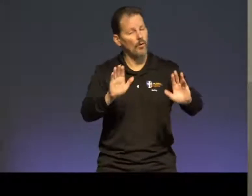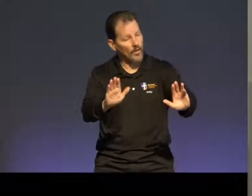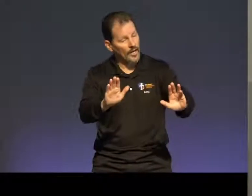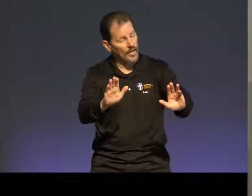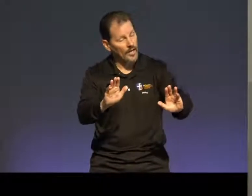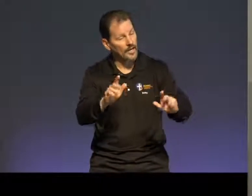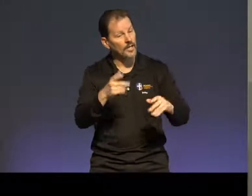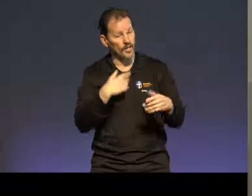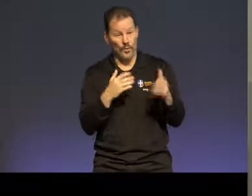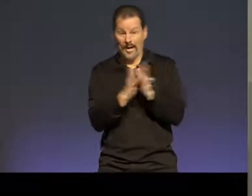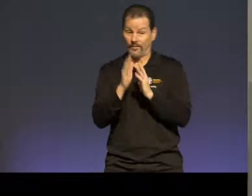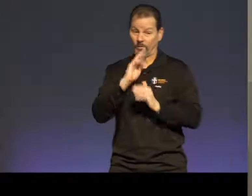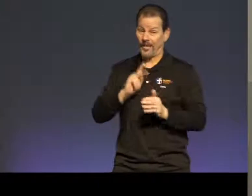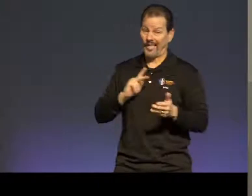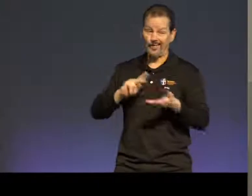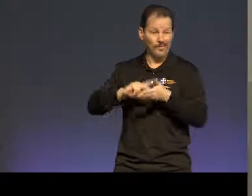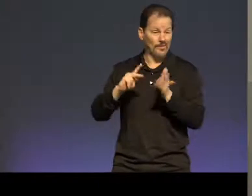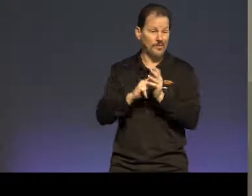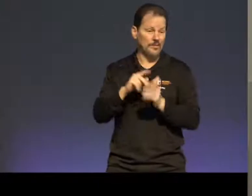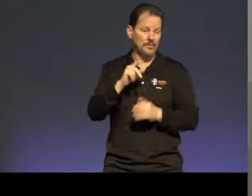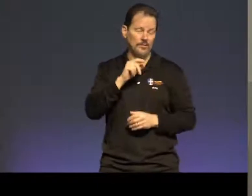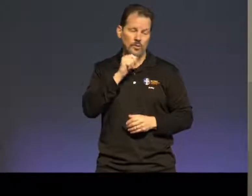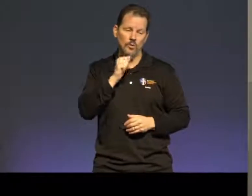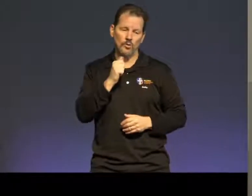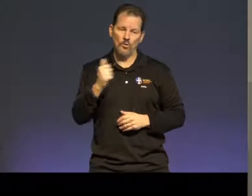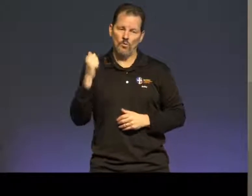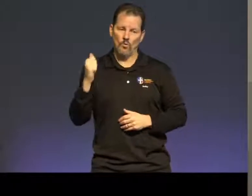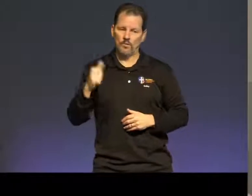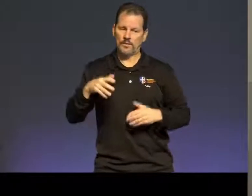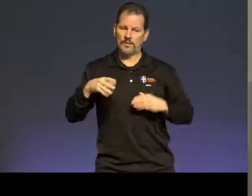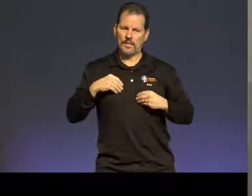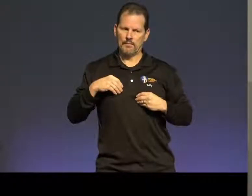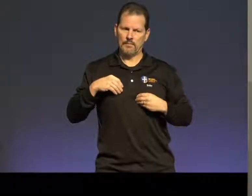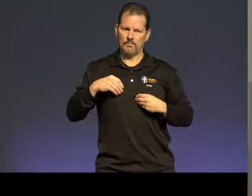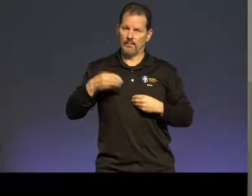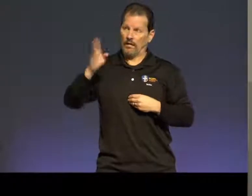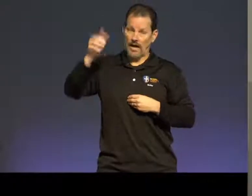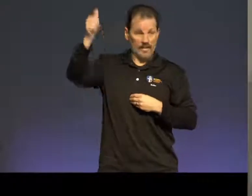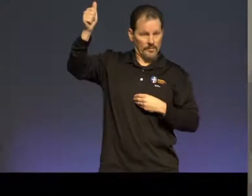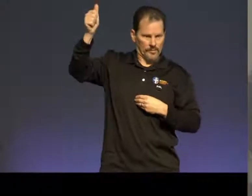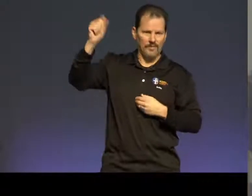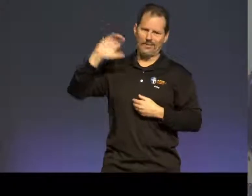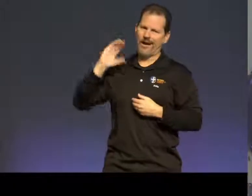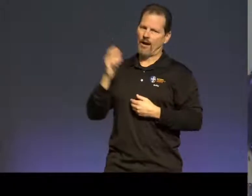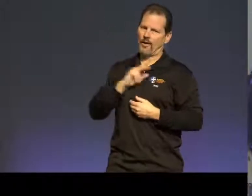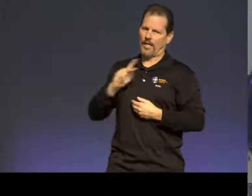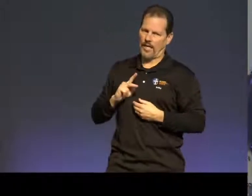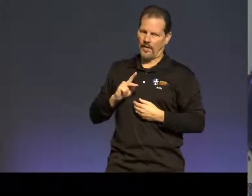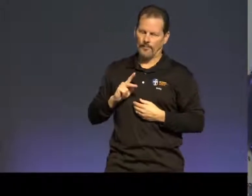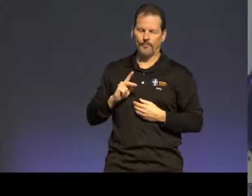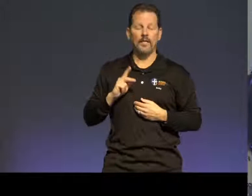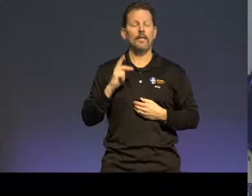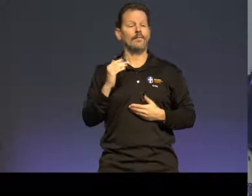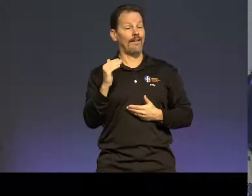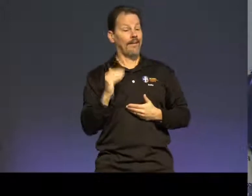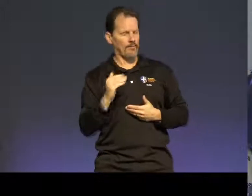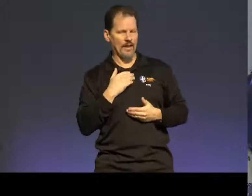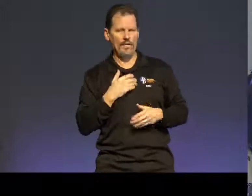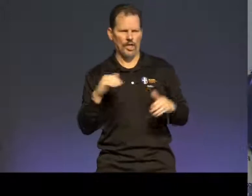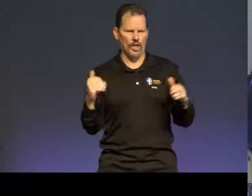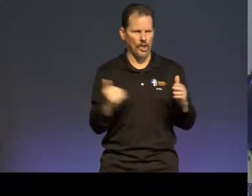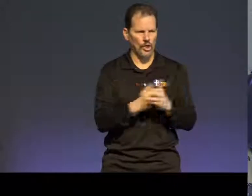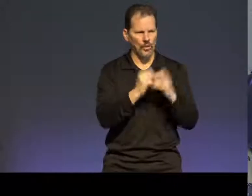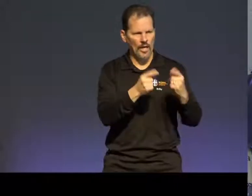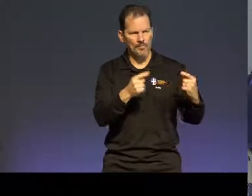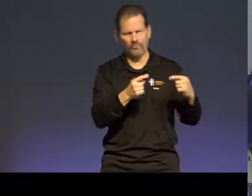of God. We talked about that, so I kind of went past it. But then we have a new enemy that comes up. And this new enemy is a strong enemy, but